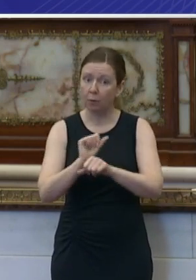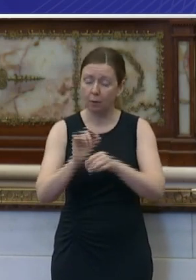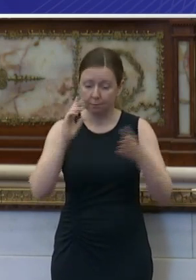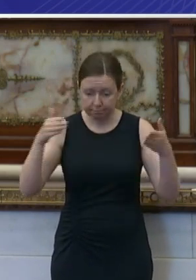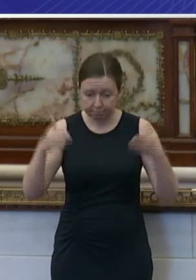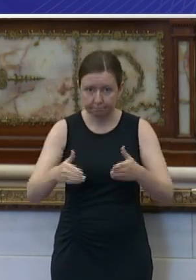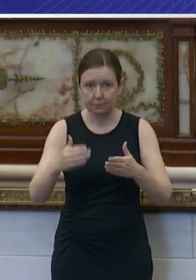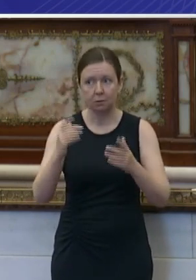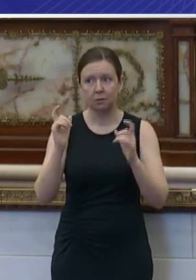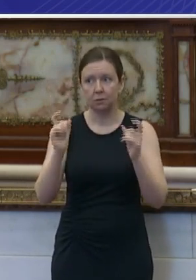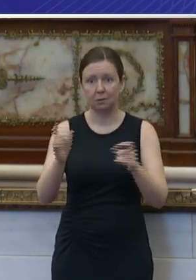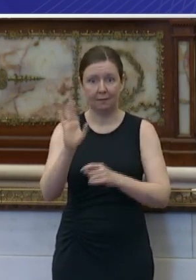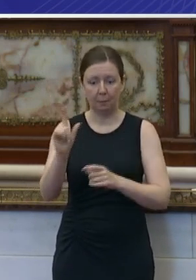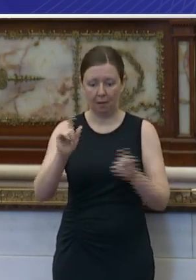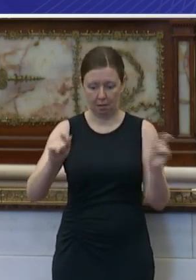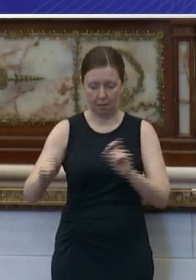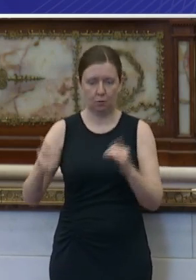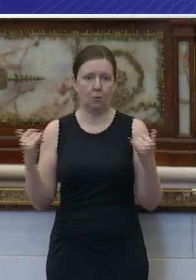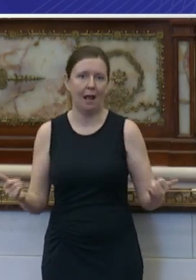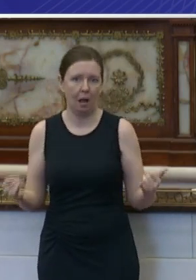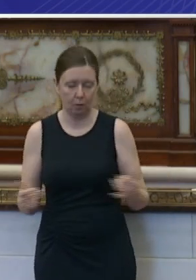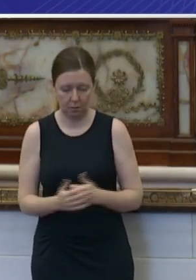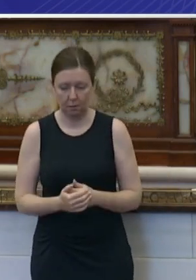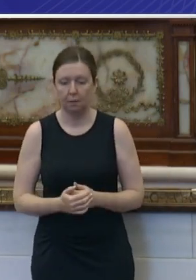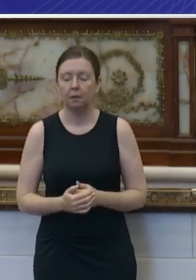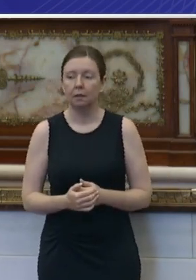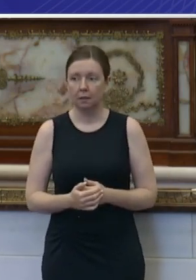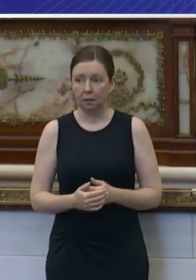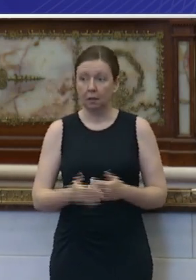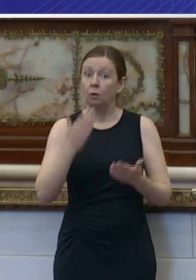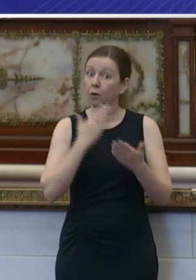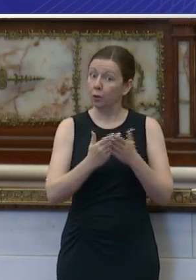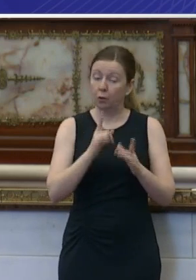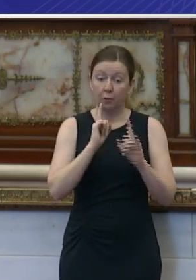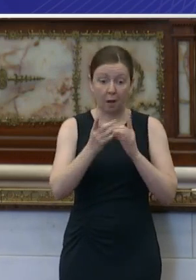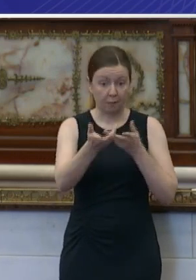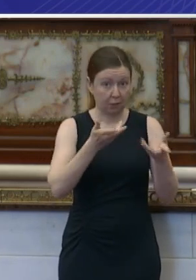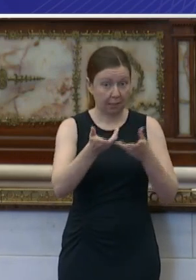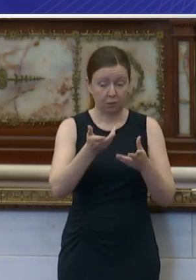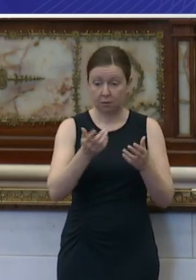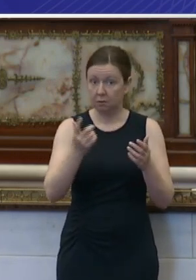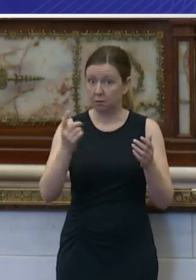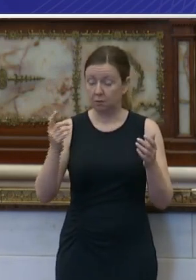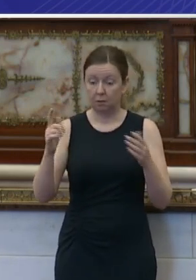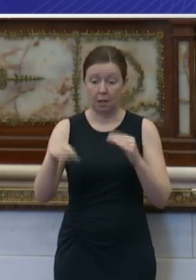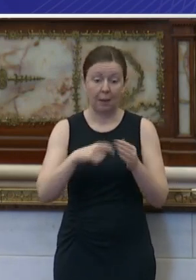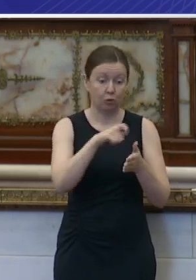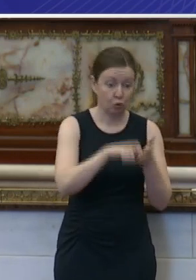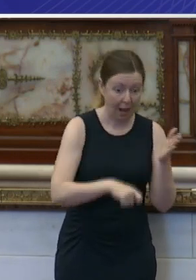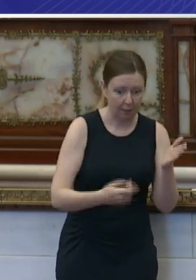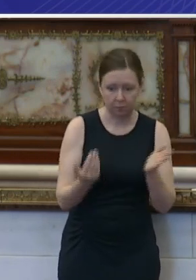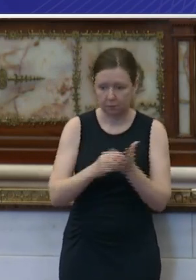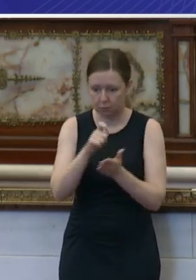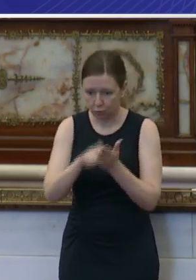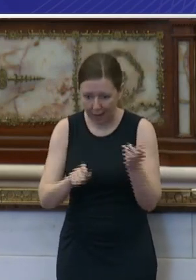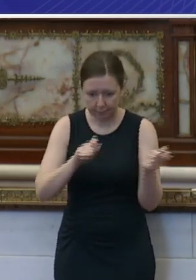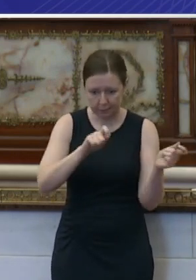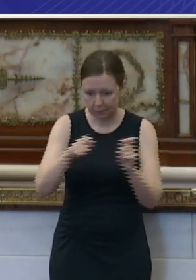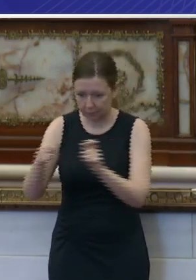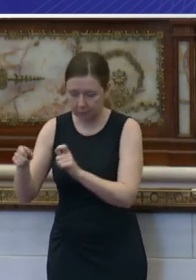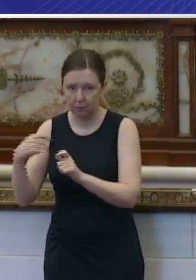getting this bill to the version we have today. There has been good conversation on all sides regarding drafts and redrafts, and I believe we have arrived